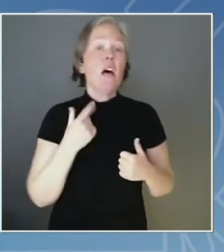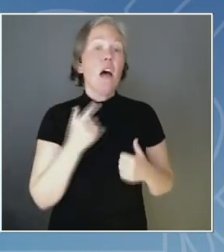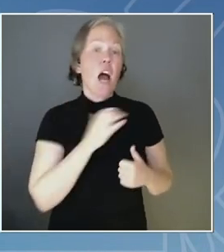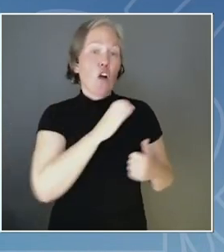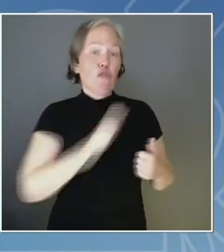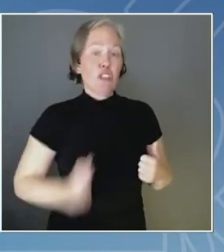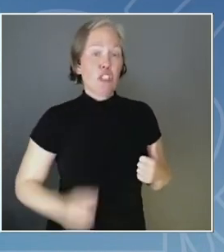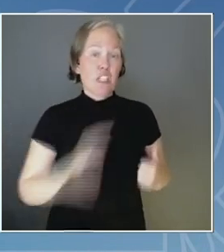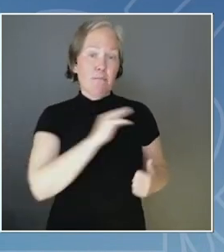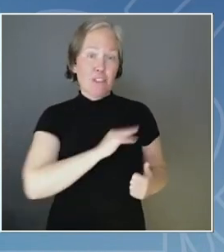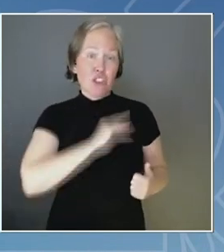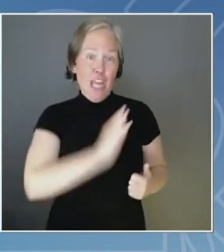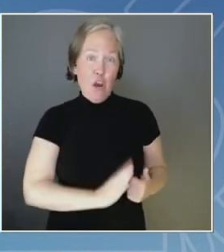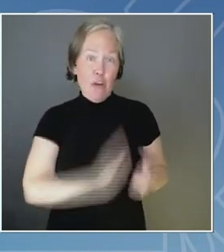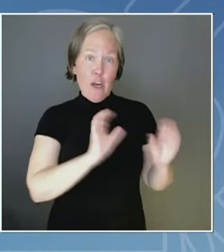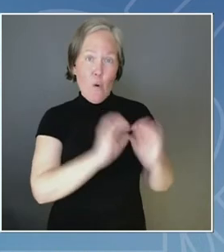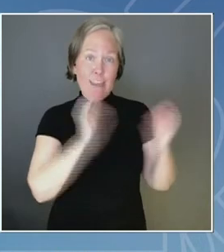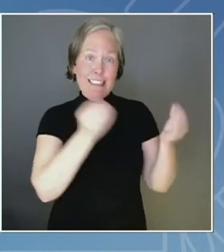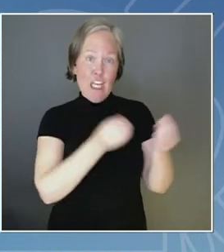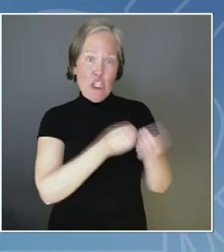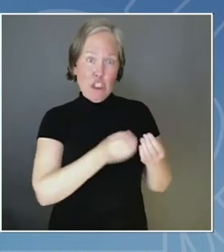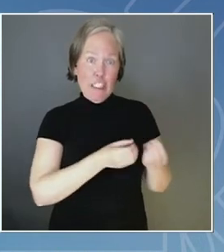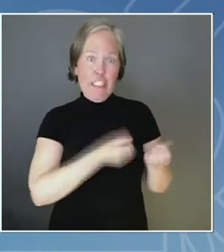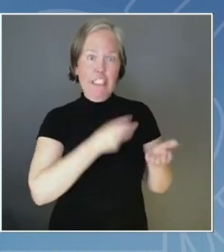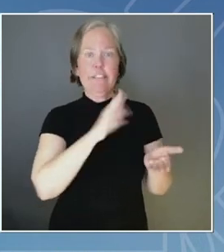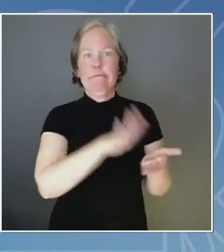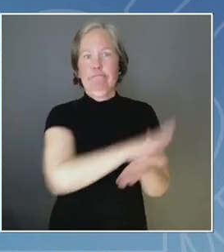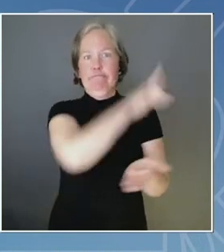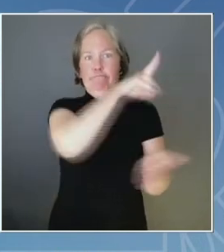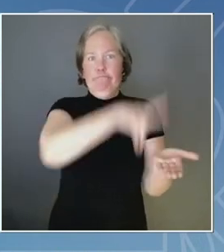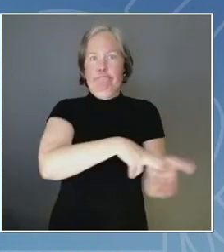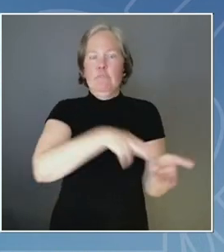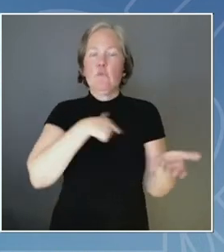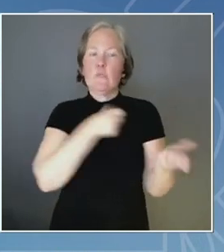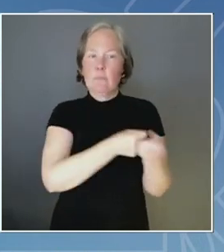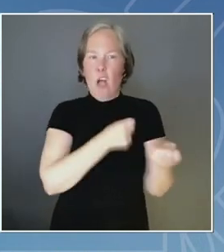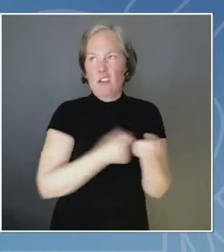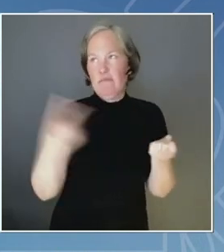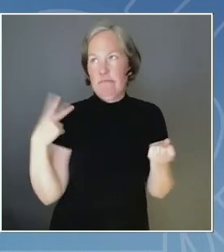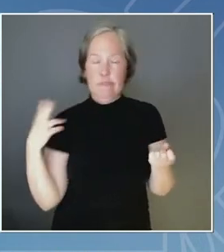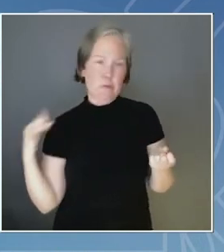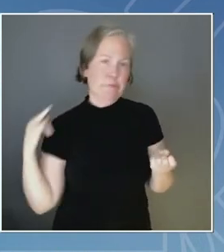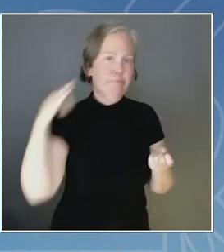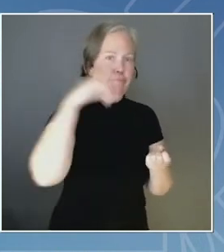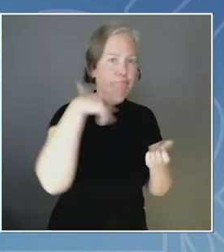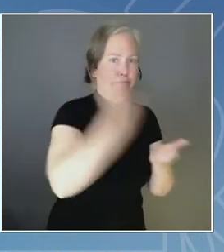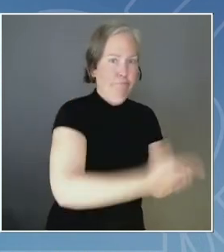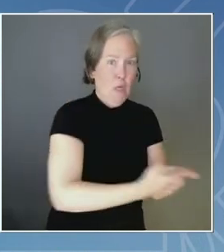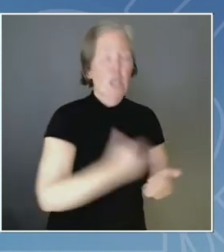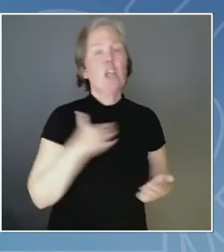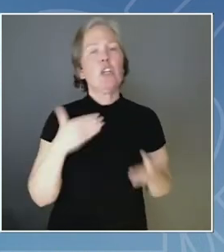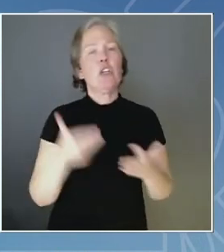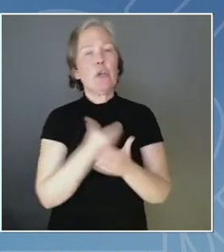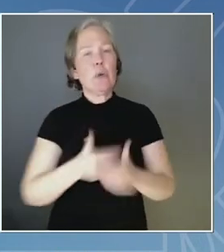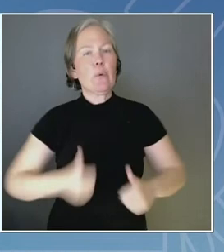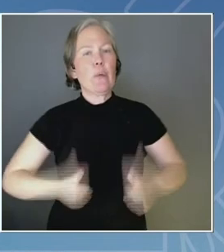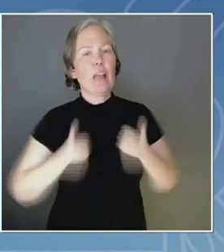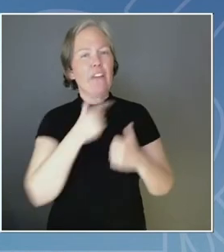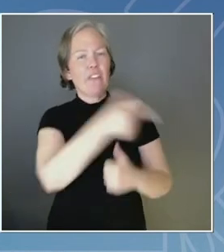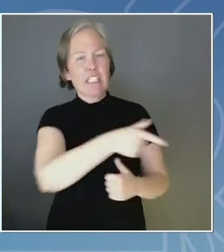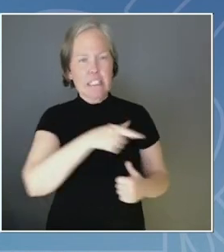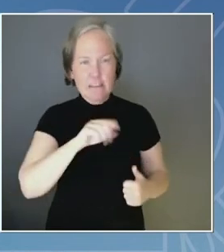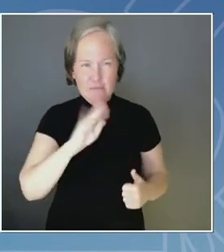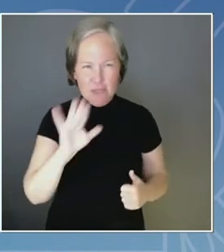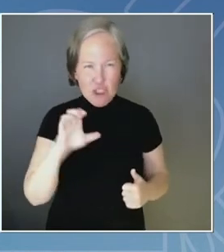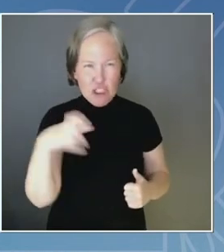Christian missionary organization. And we started our new life in Corvallis, Oregon, where my mom worked as a housekeeper at Good Samaritan Hospital